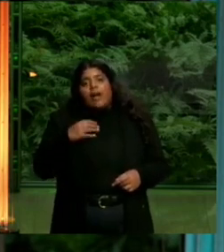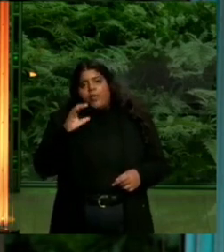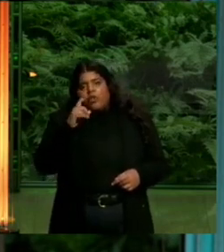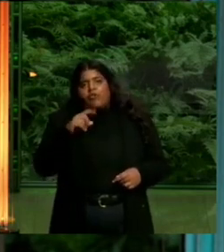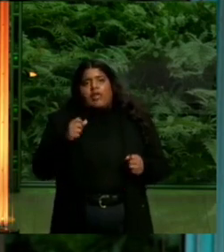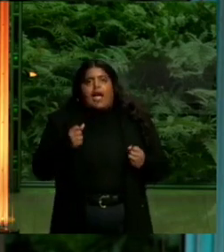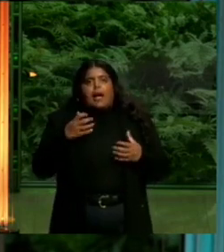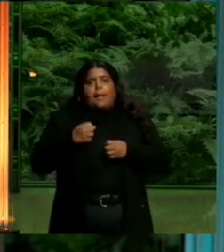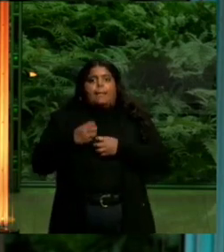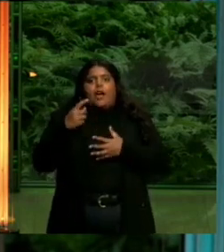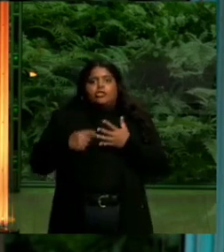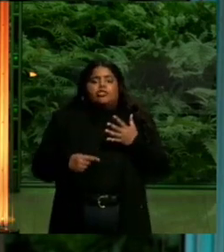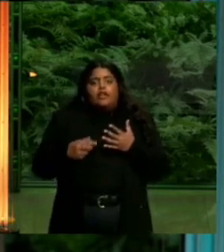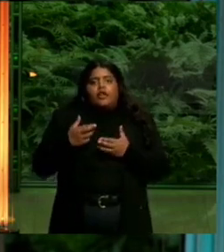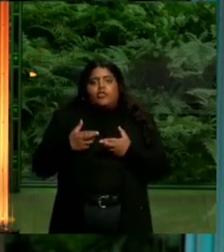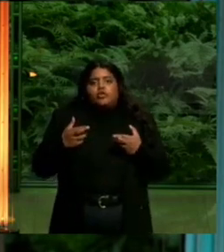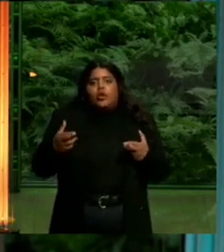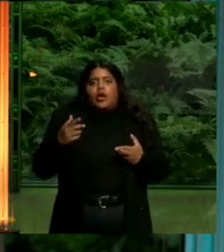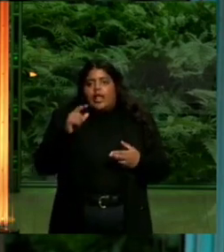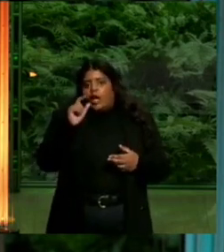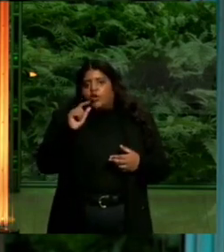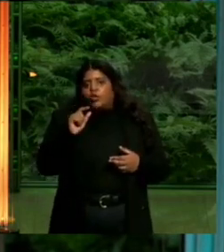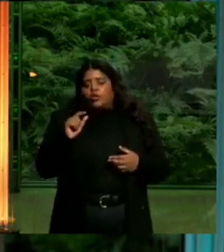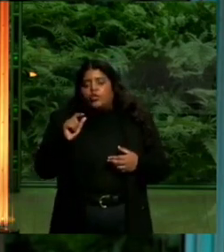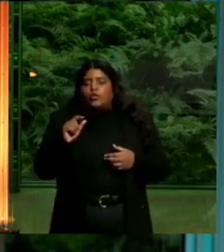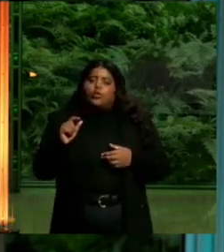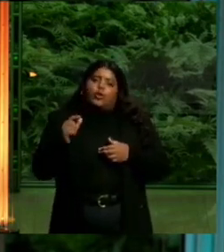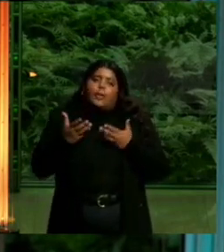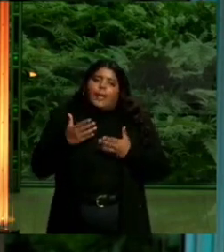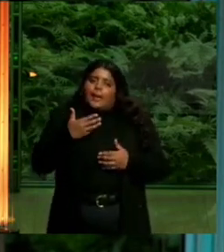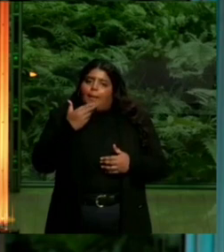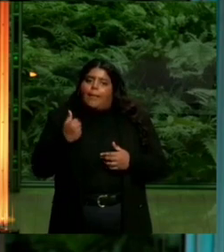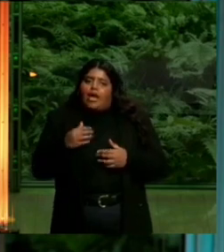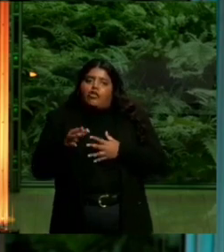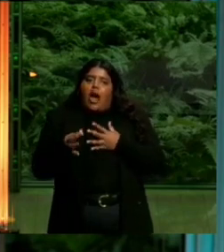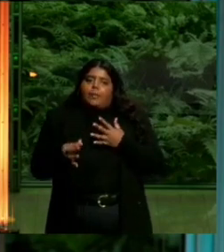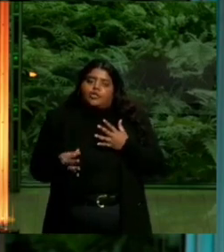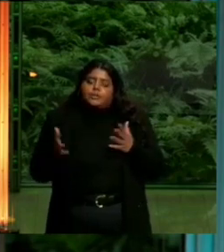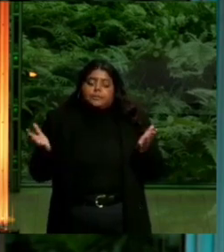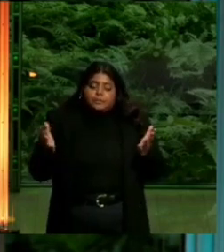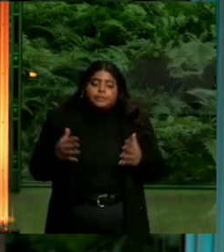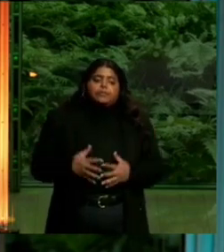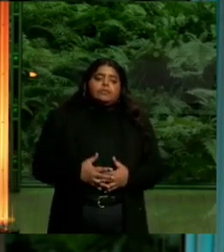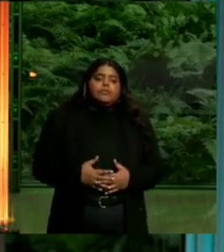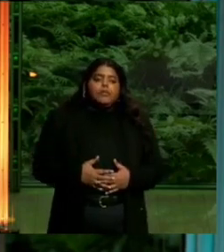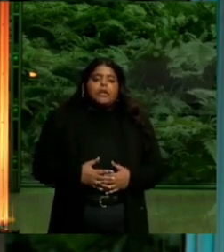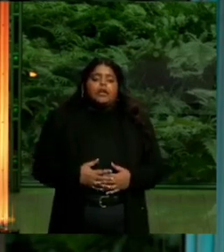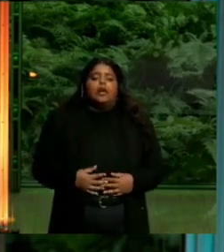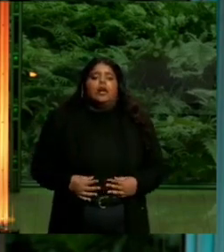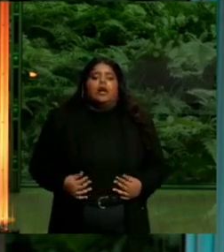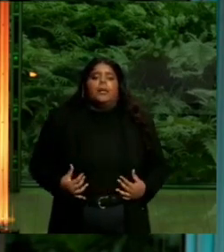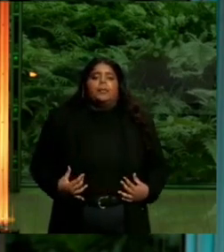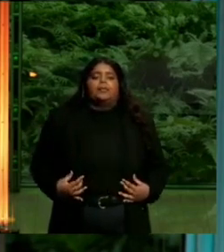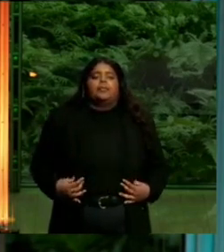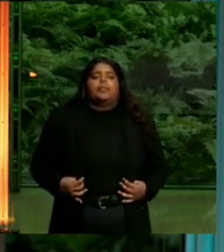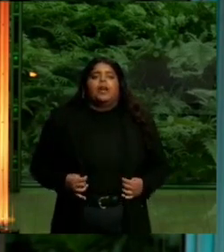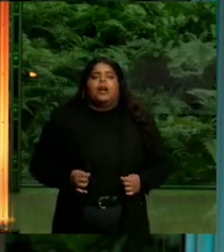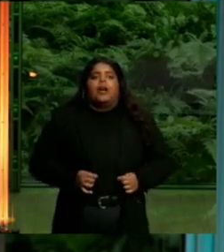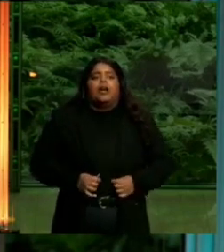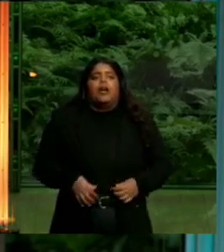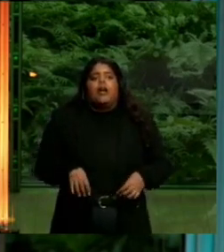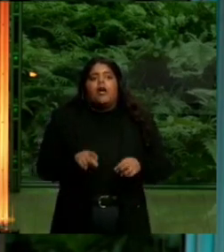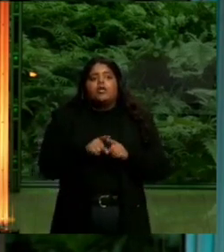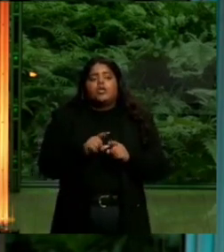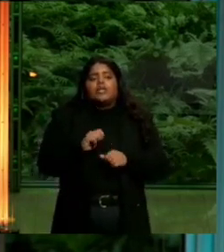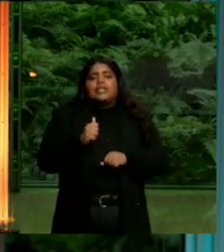bunch of resources where a Google search might be a better better path to go. And then setting up your